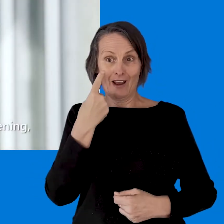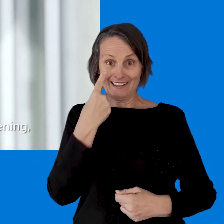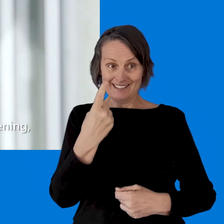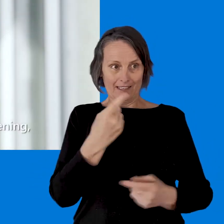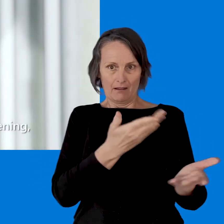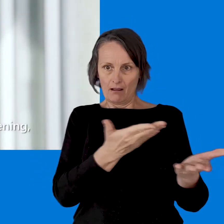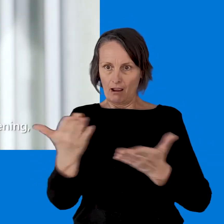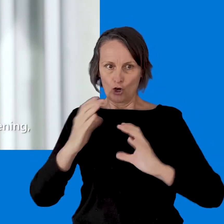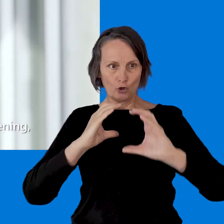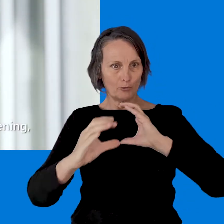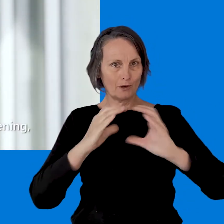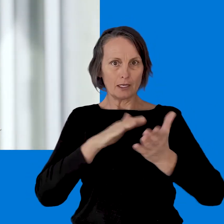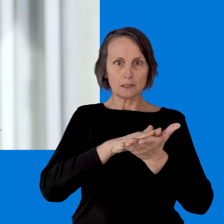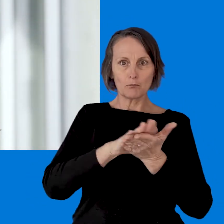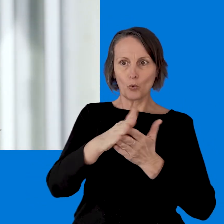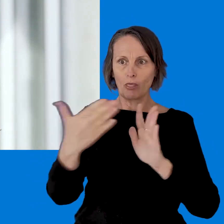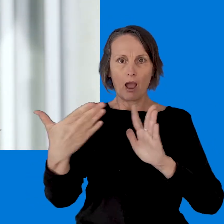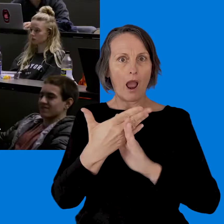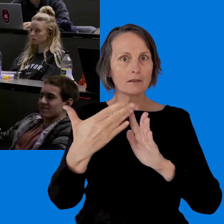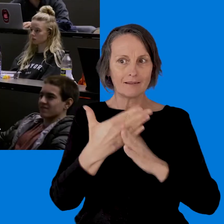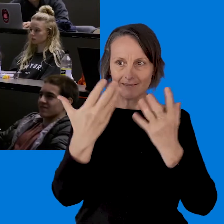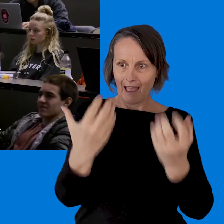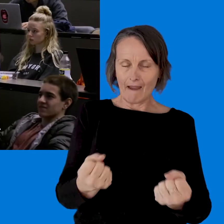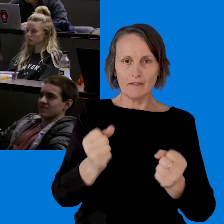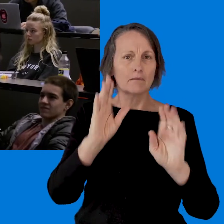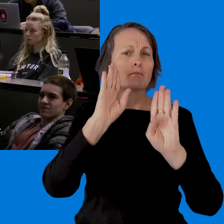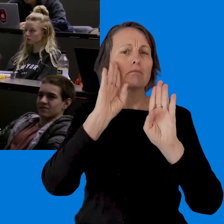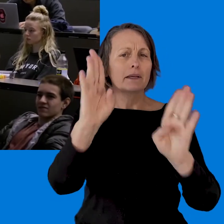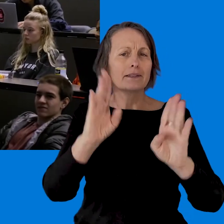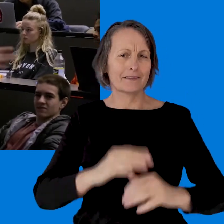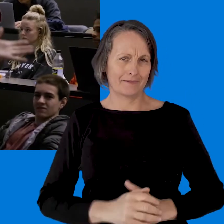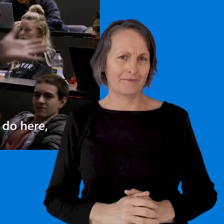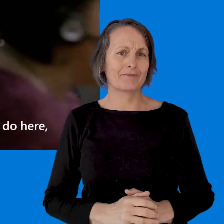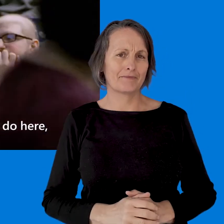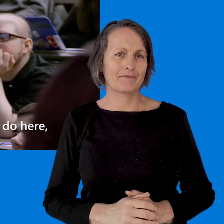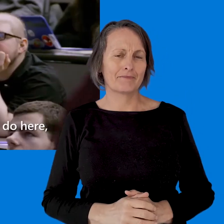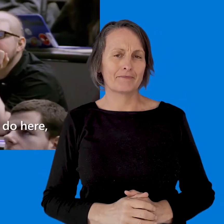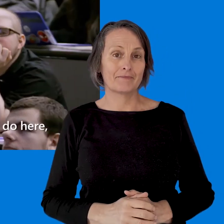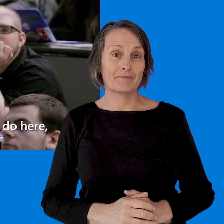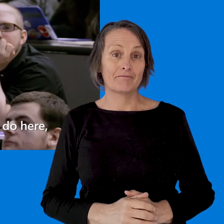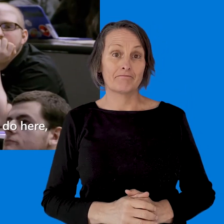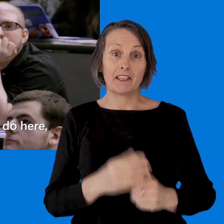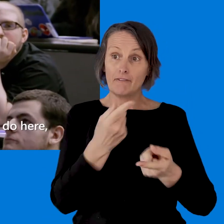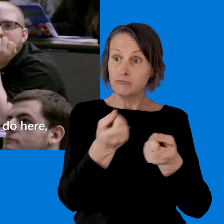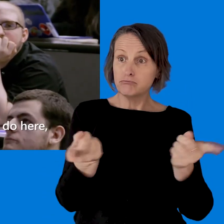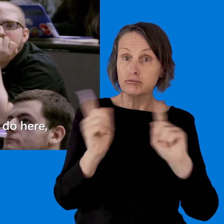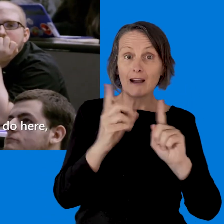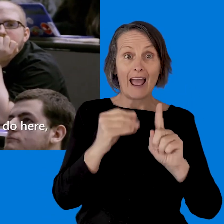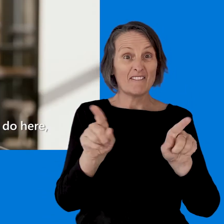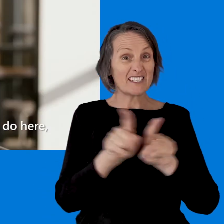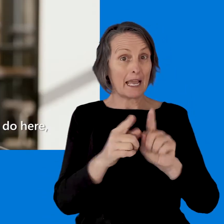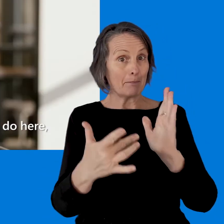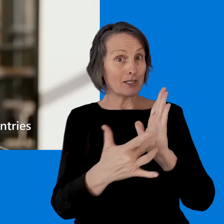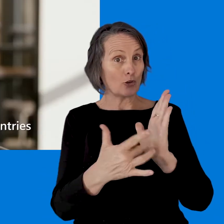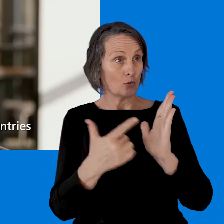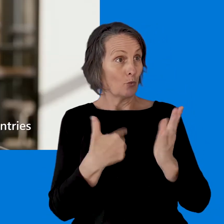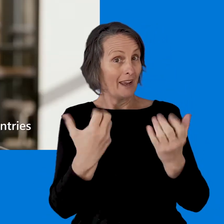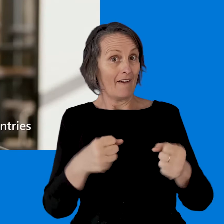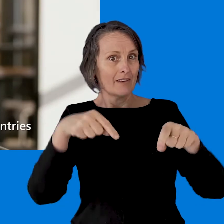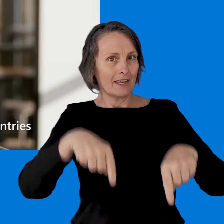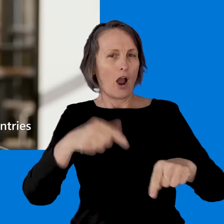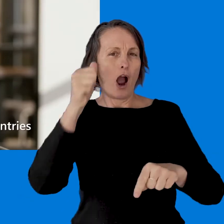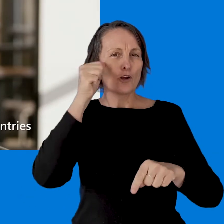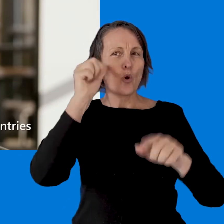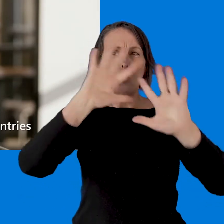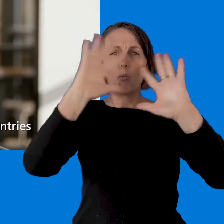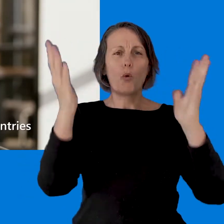see communication happening, access happening, it's amazing. If everyone had the technology that we do here, I know